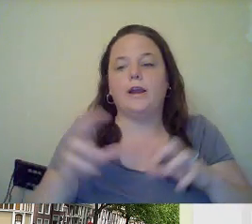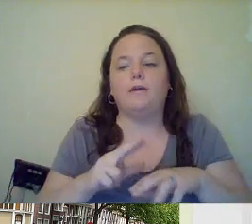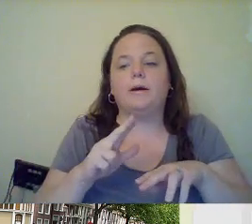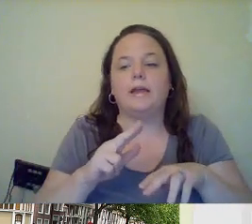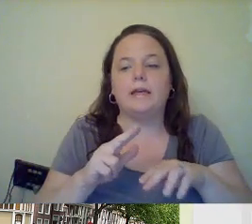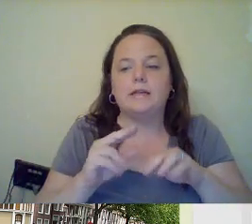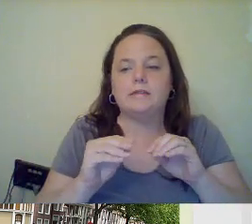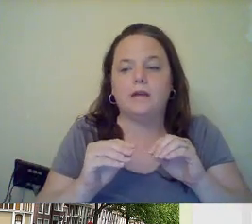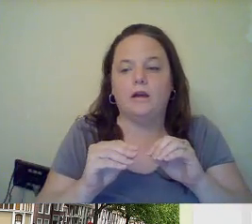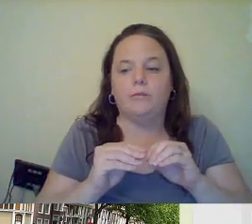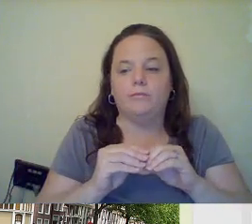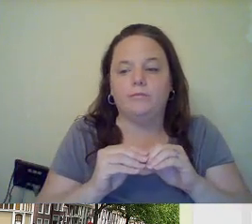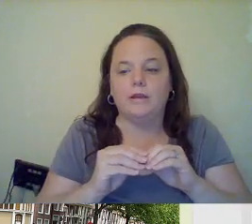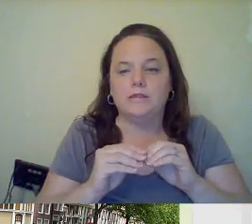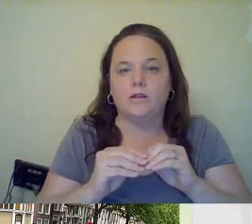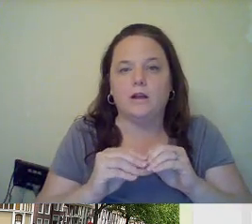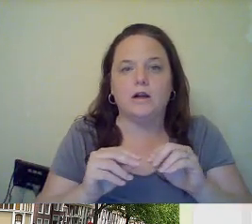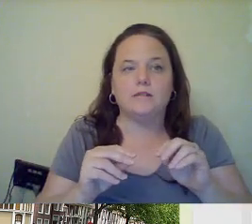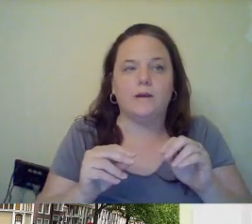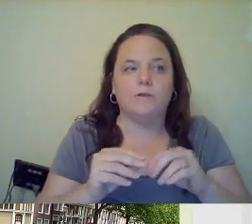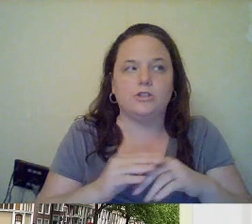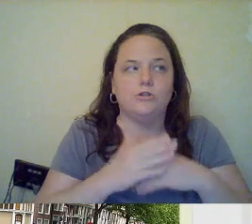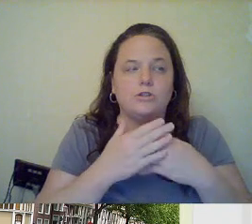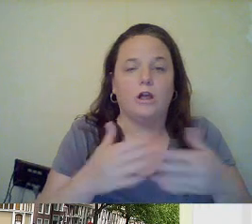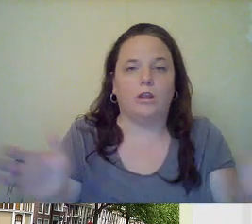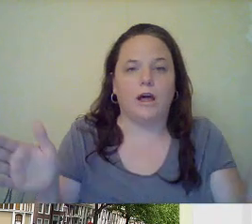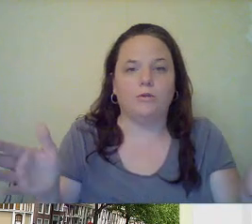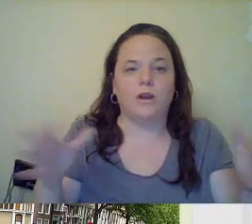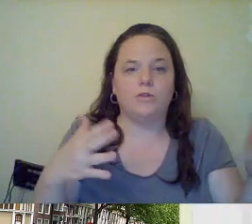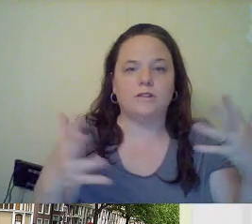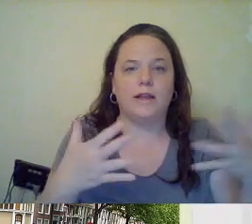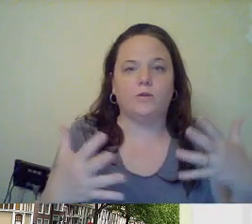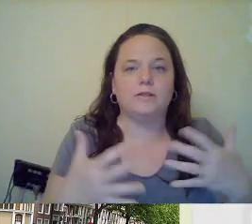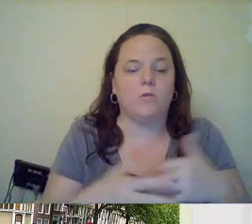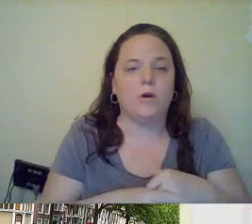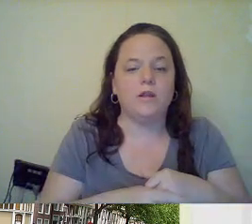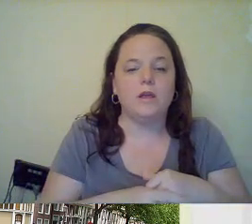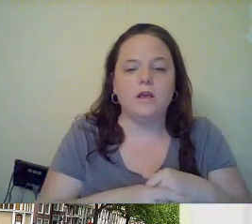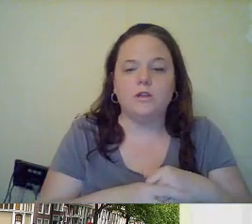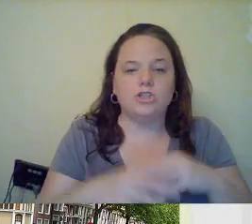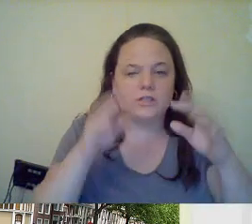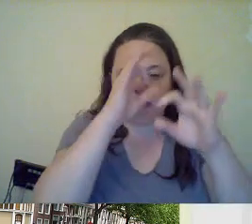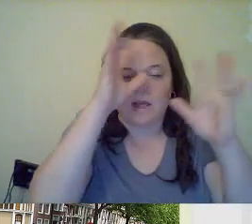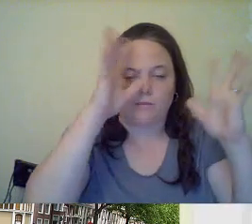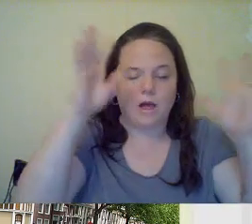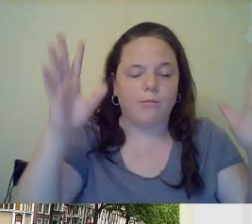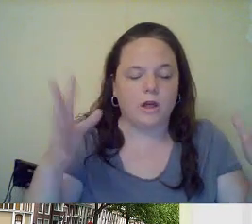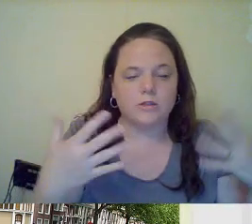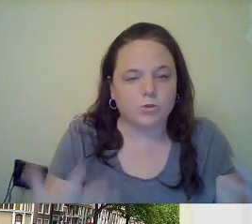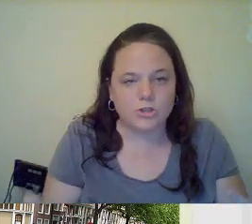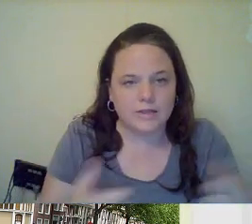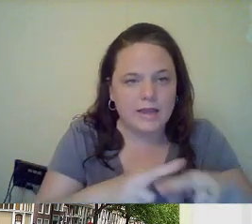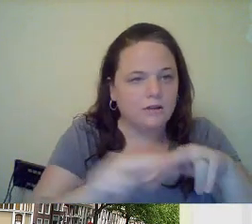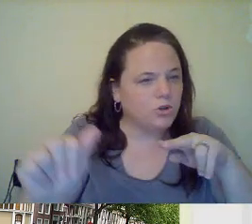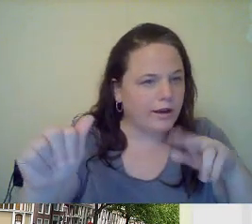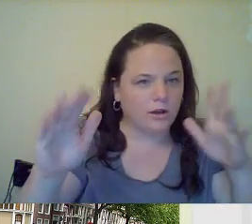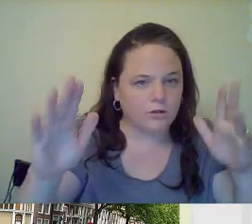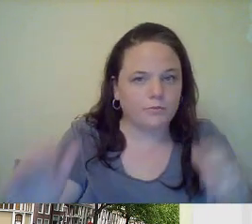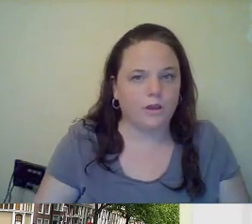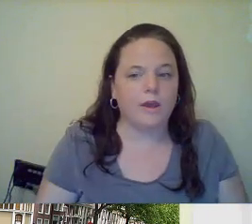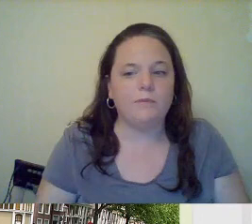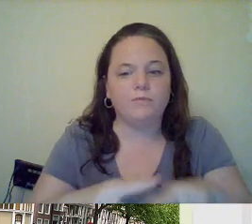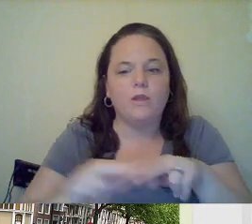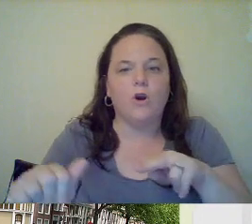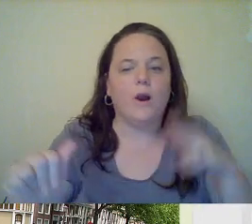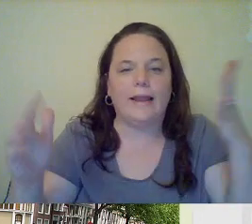choo-choo train, but it's still a concept that's used a lot whenever you're signing with someone. Just to say, I'm lost. What did you say? Train